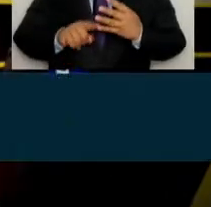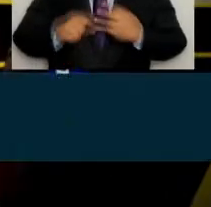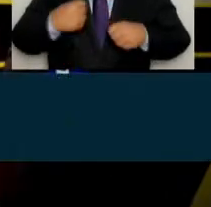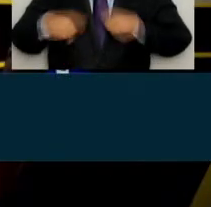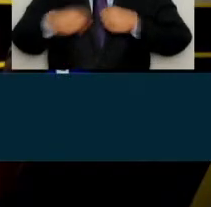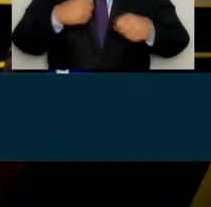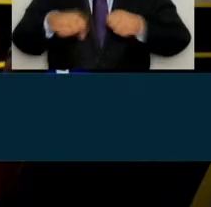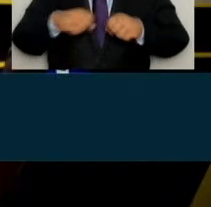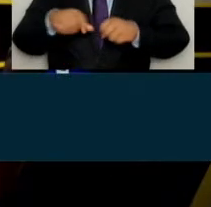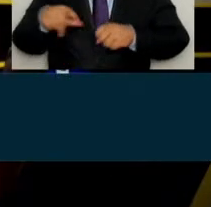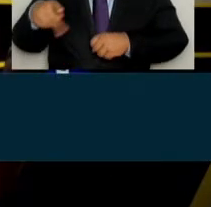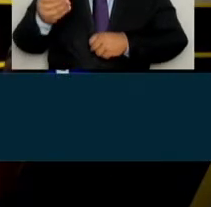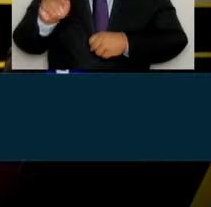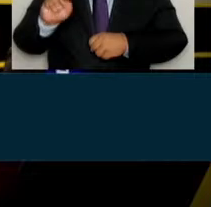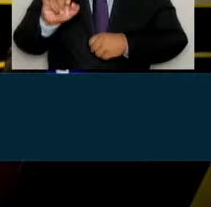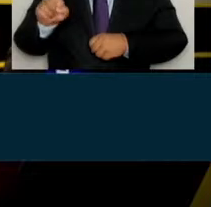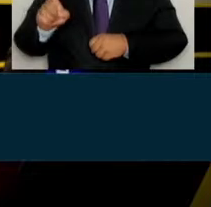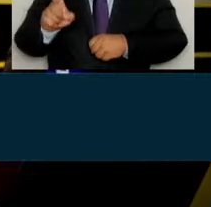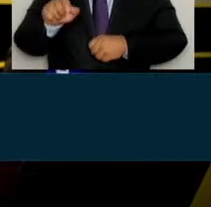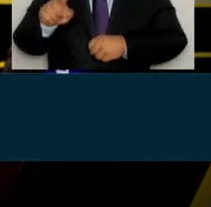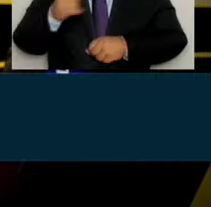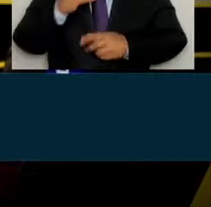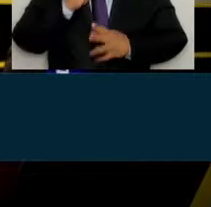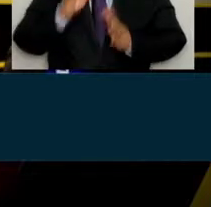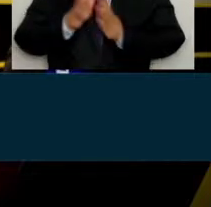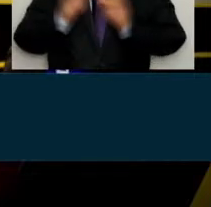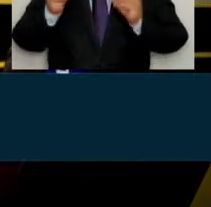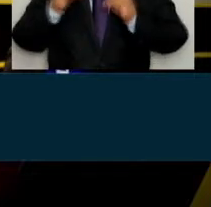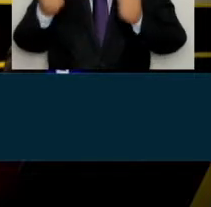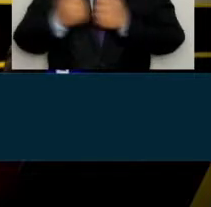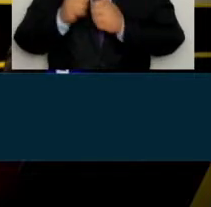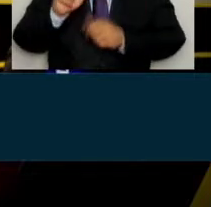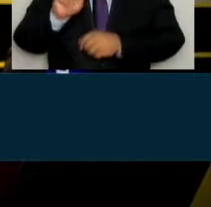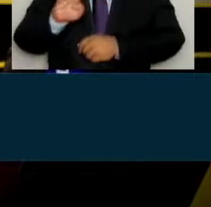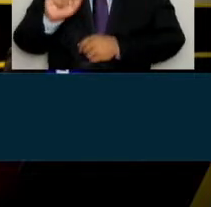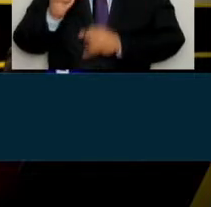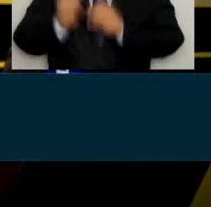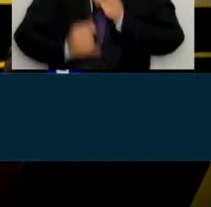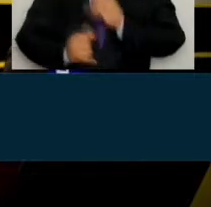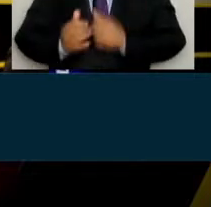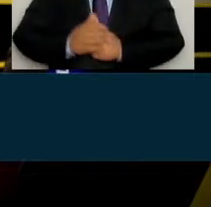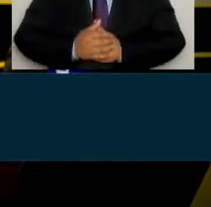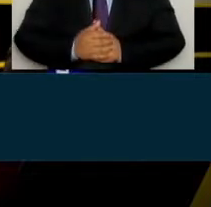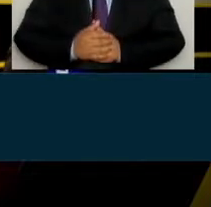Phoenix Suns cruise to victory in Game 1 of the NBA Finals.